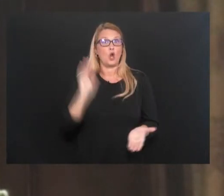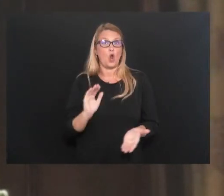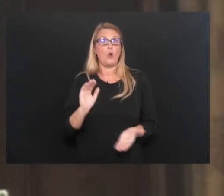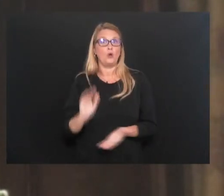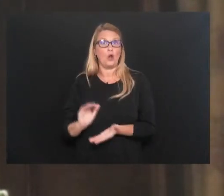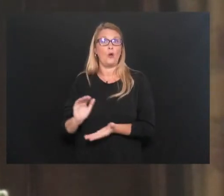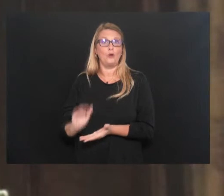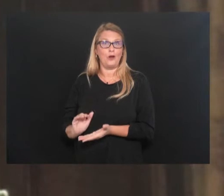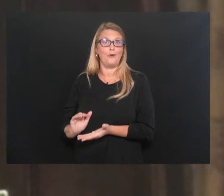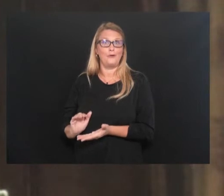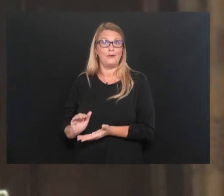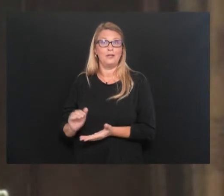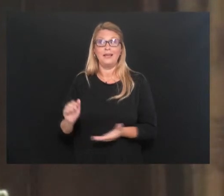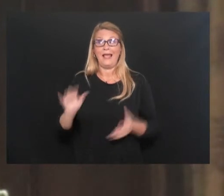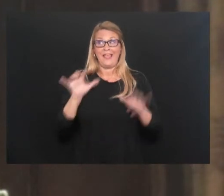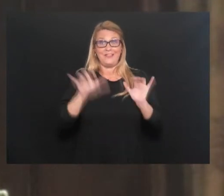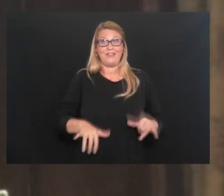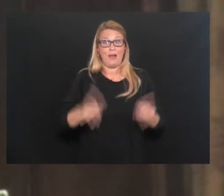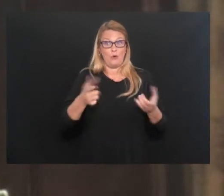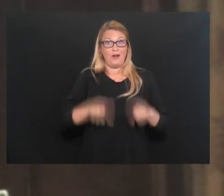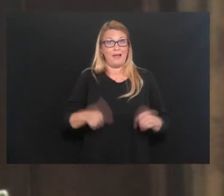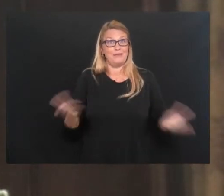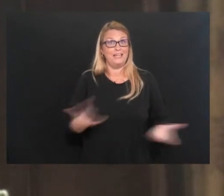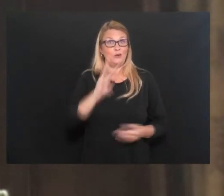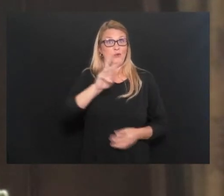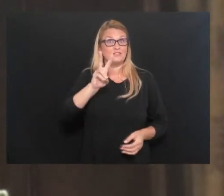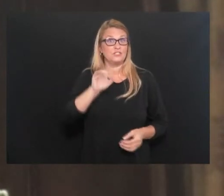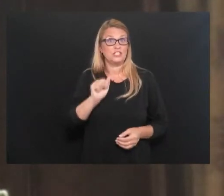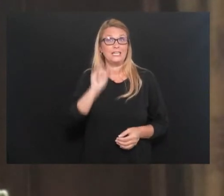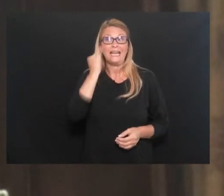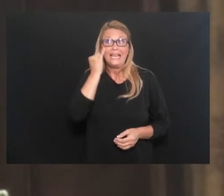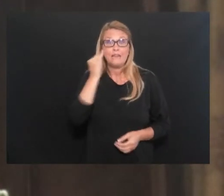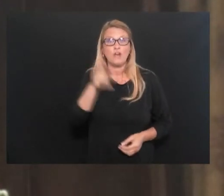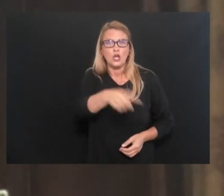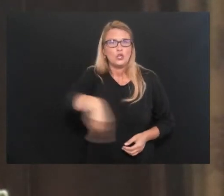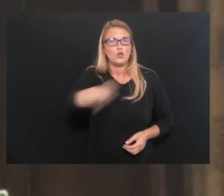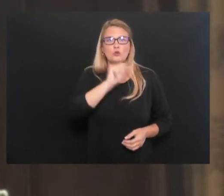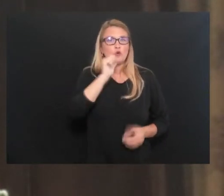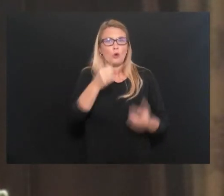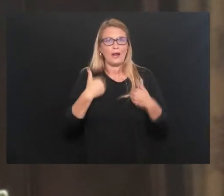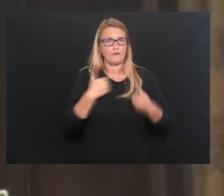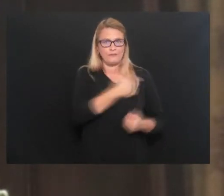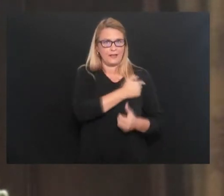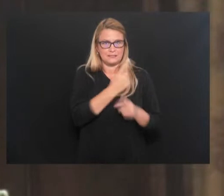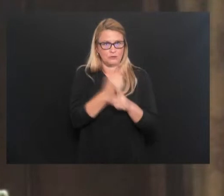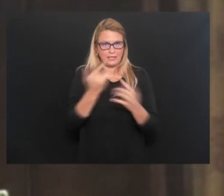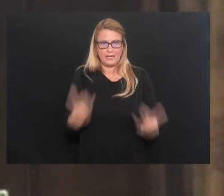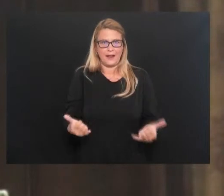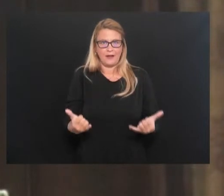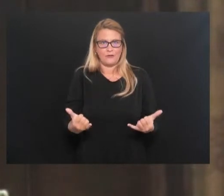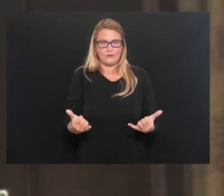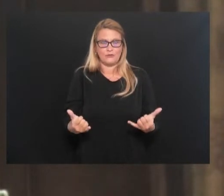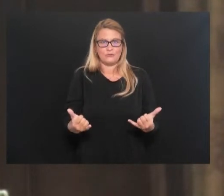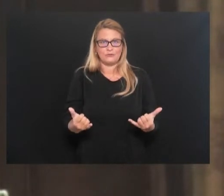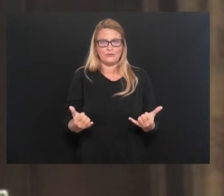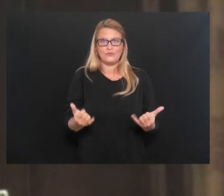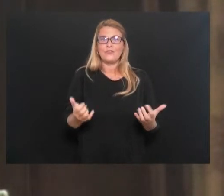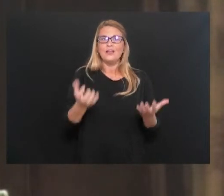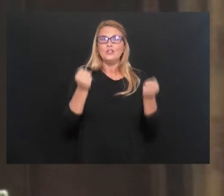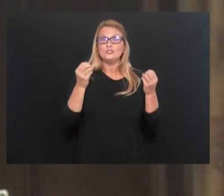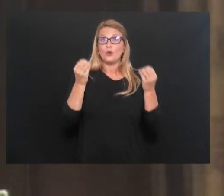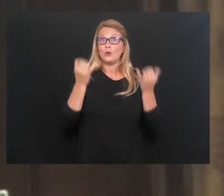will be in that same position if we don't act now. So the governor's instructed us to talk to the federal